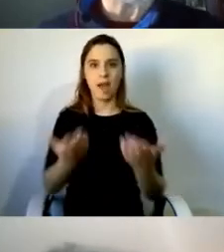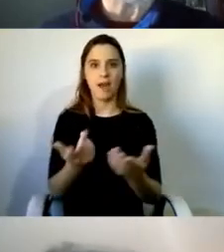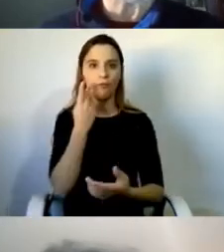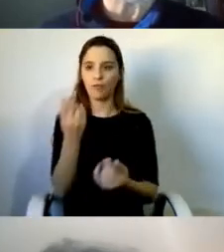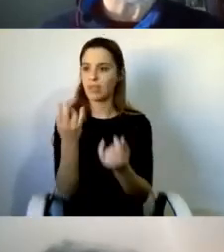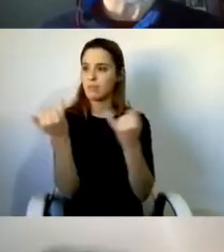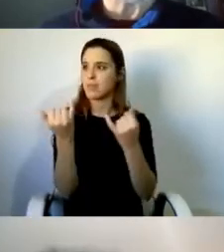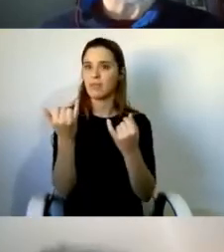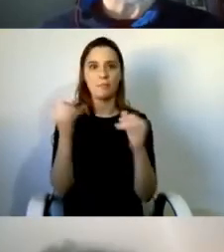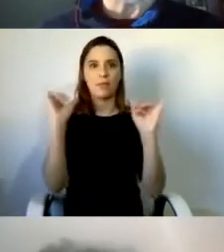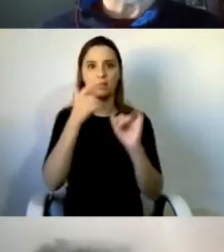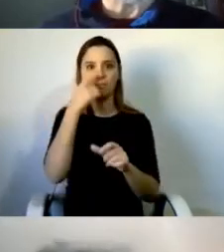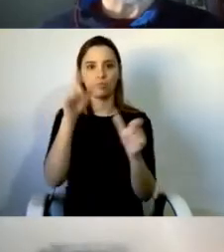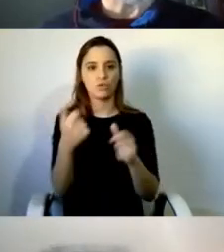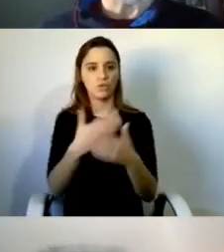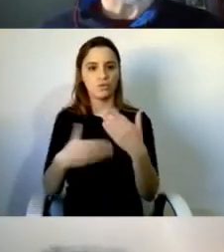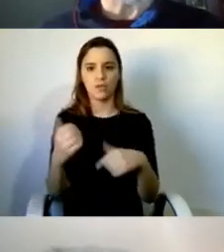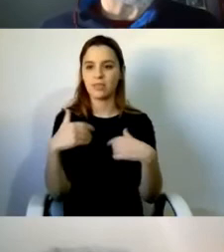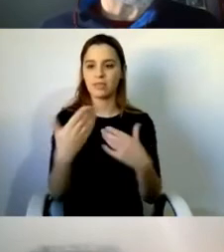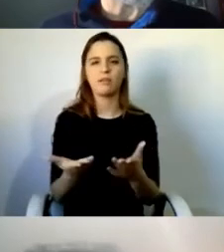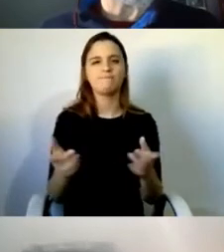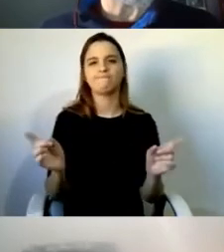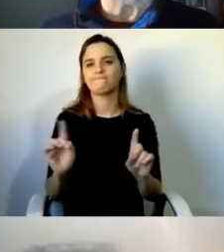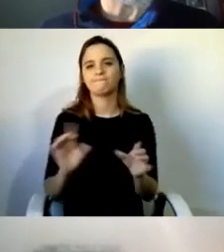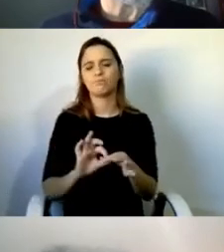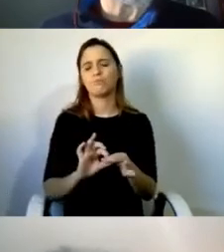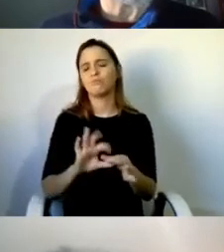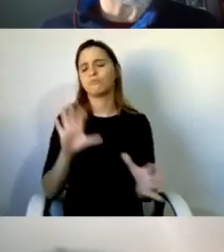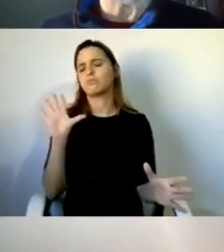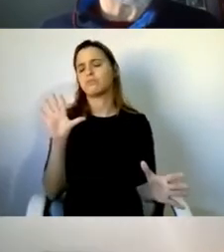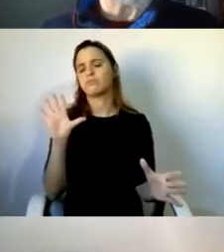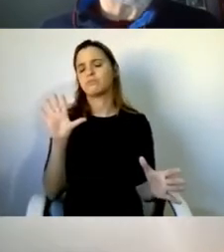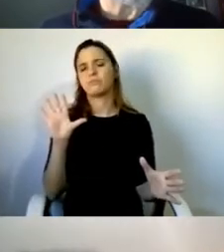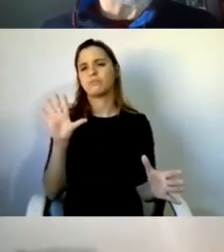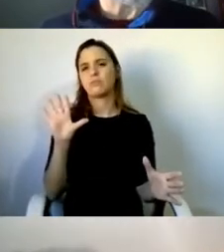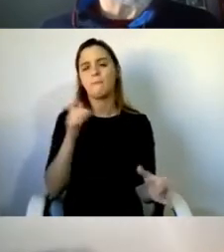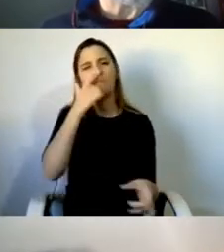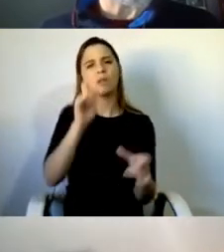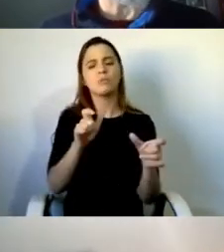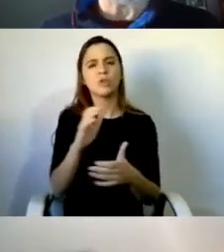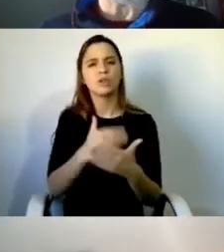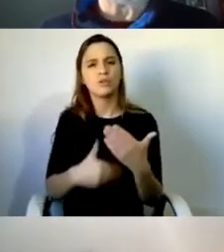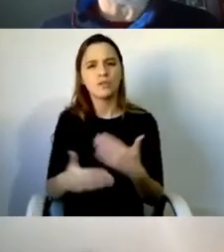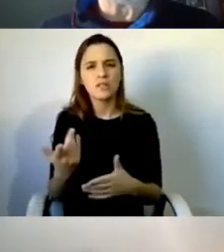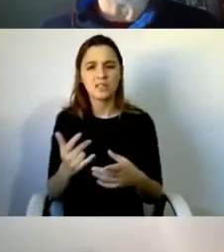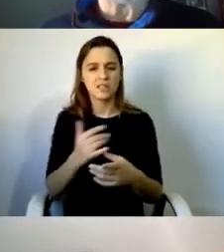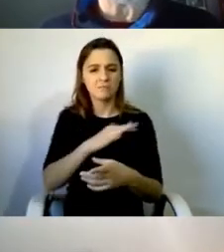So disabled people were neither involved nor even heard in the process of drafting the law.